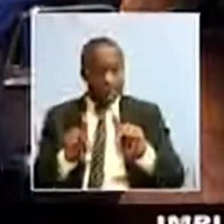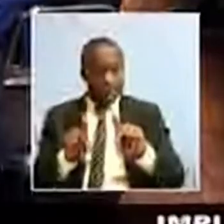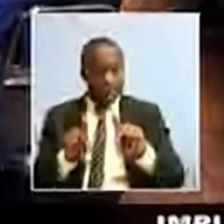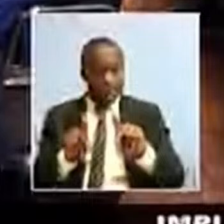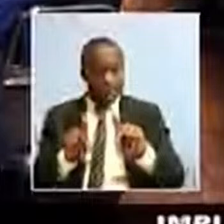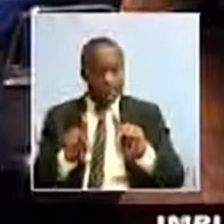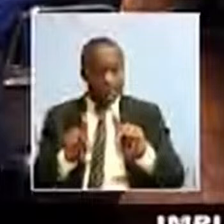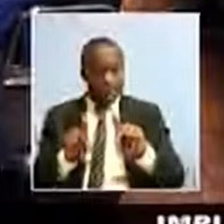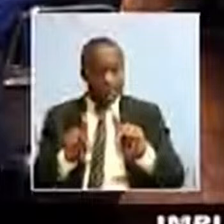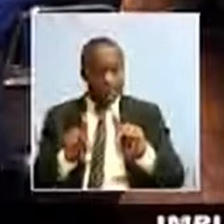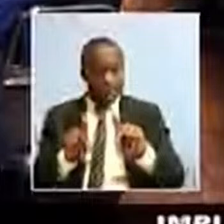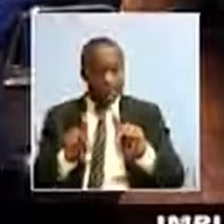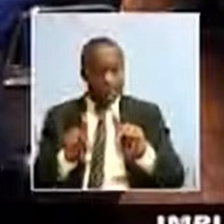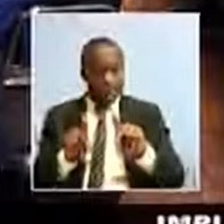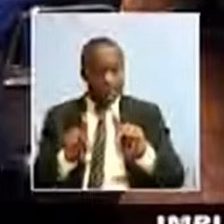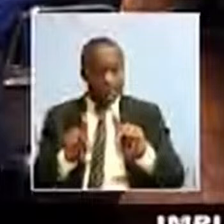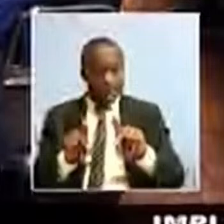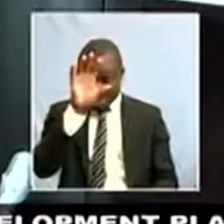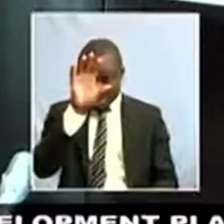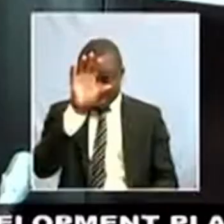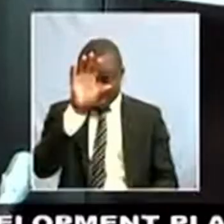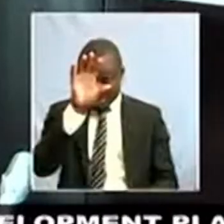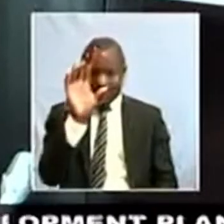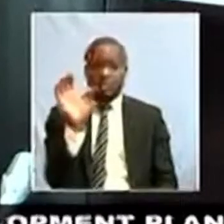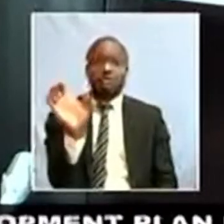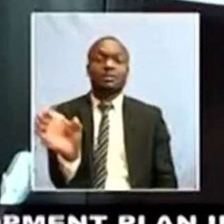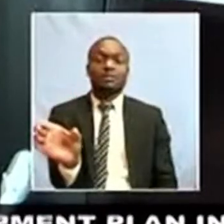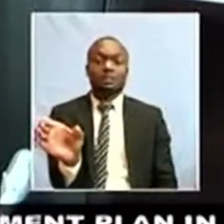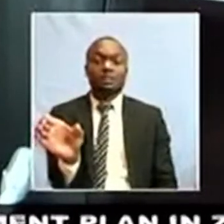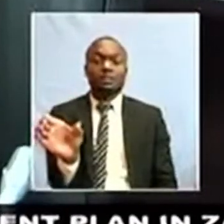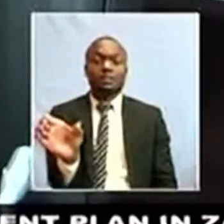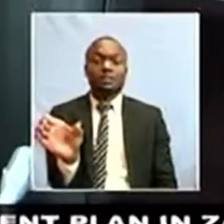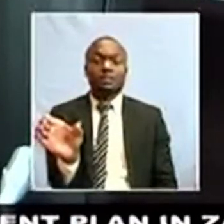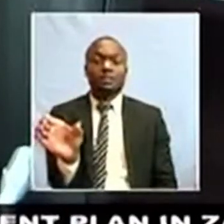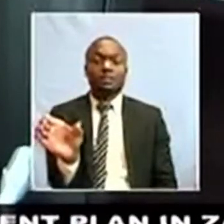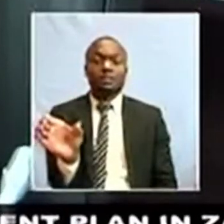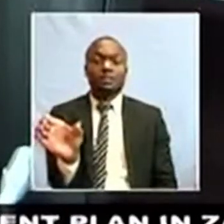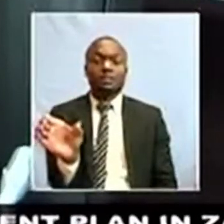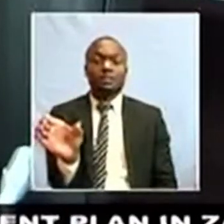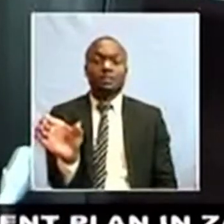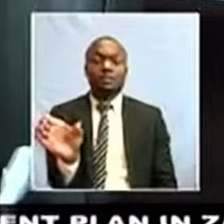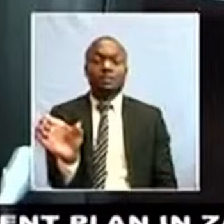Employed in when engineers